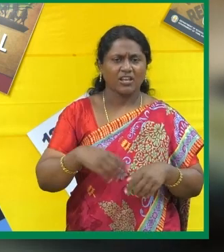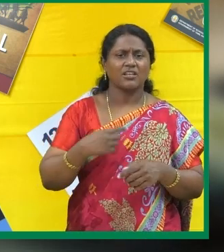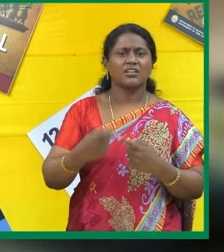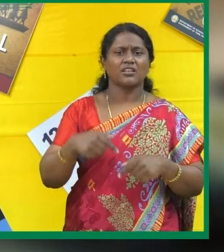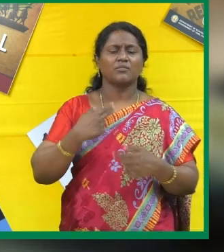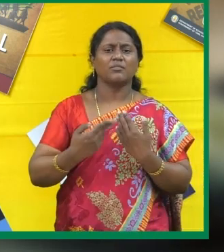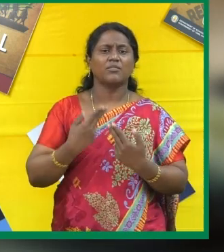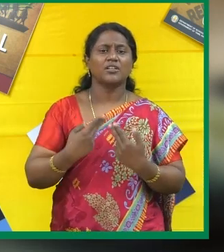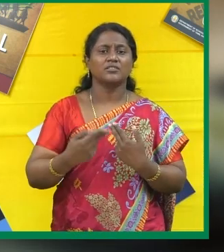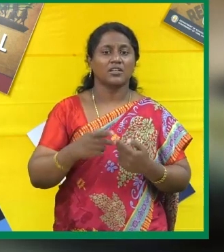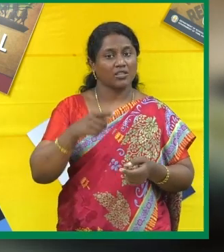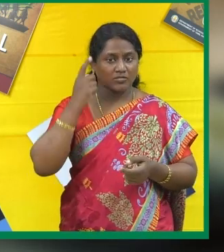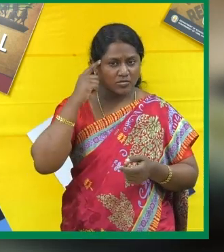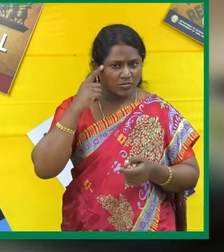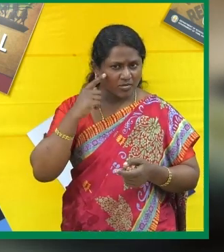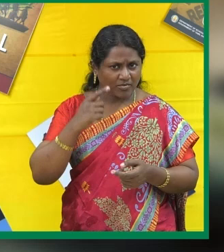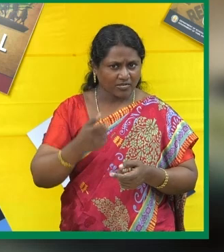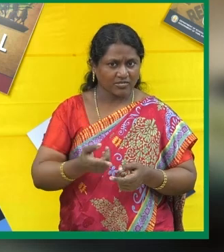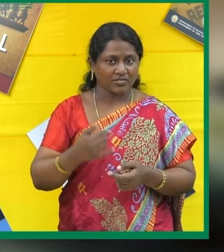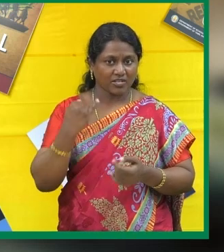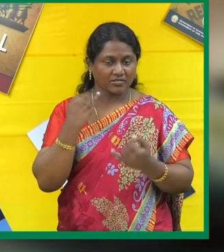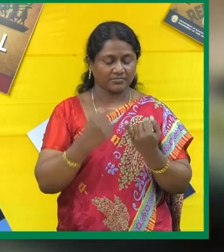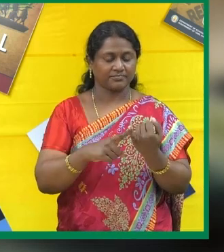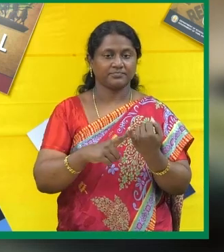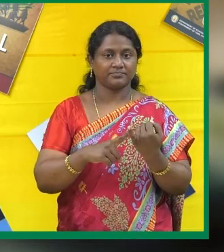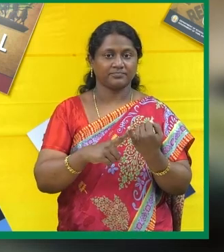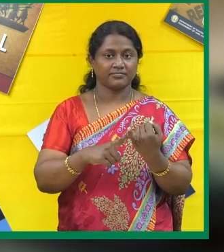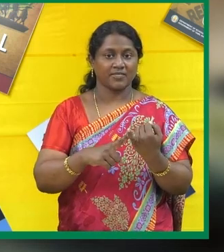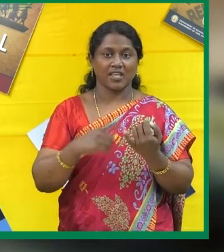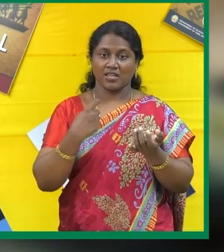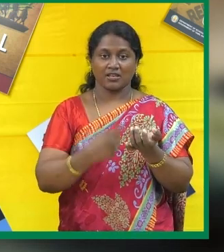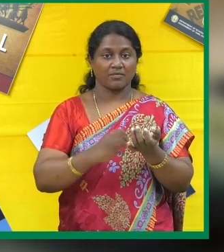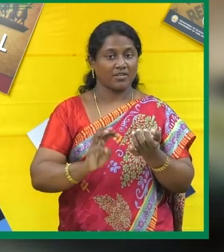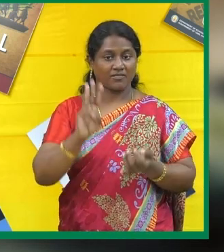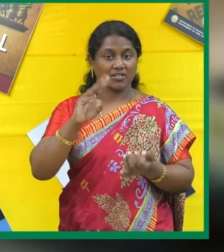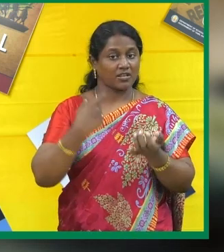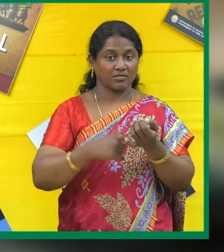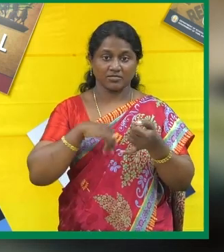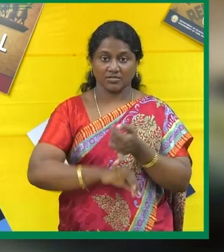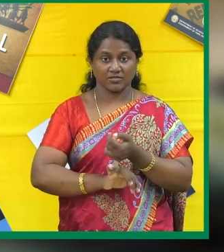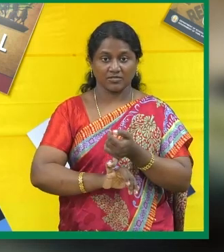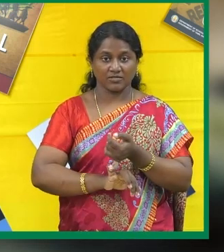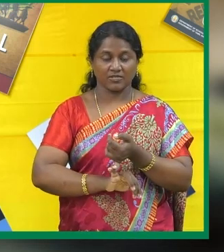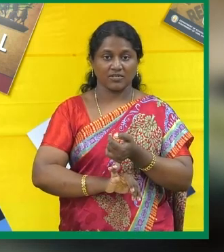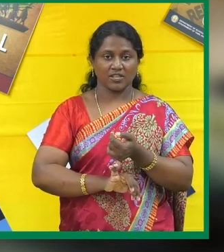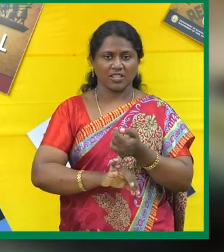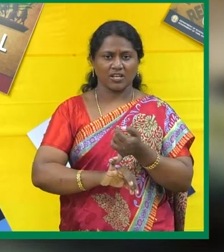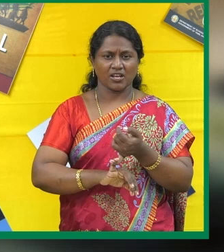you repeat? Yes. Rhyming words, rhyme scheme,